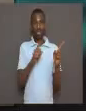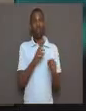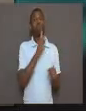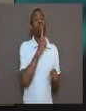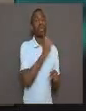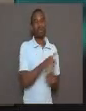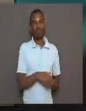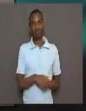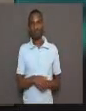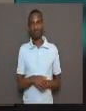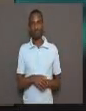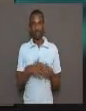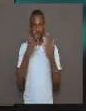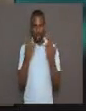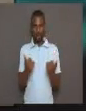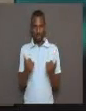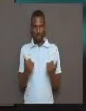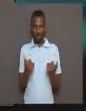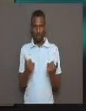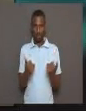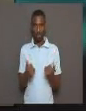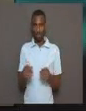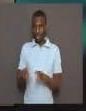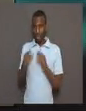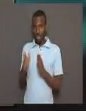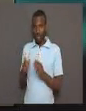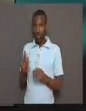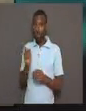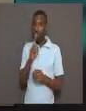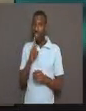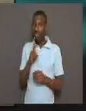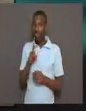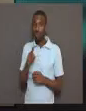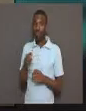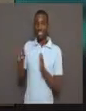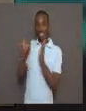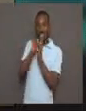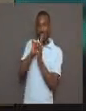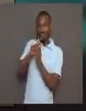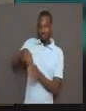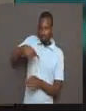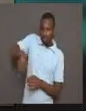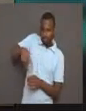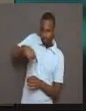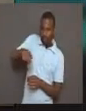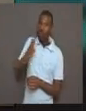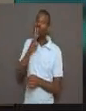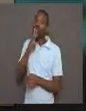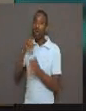The student ensures that the salt is completely dissolved in the water.